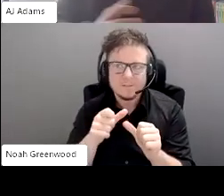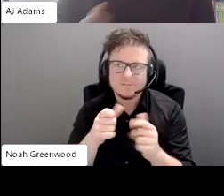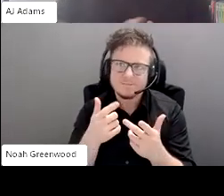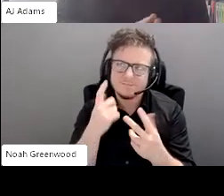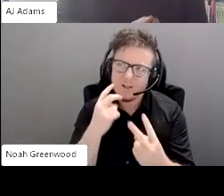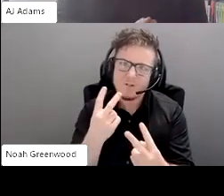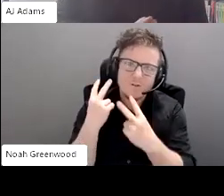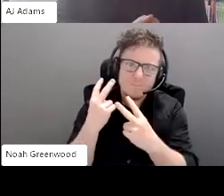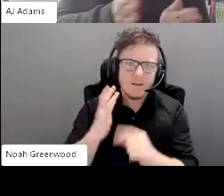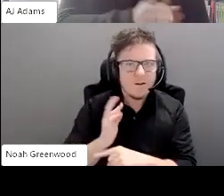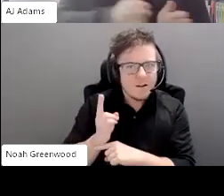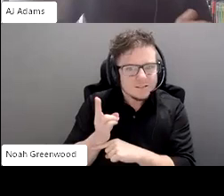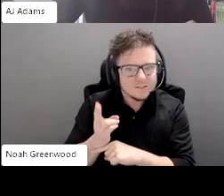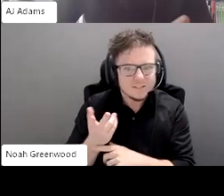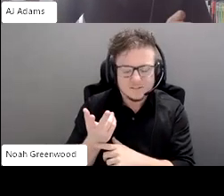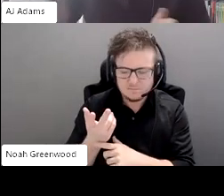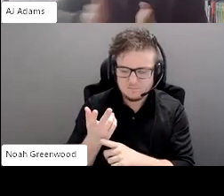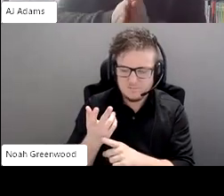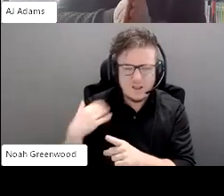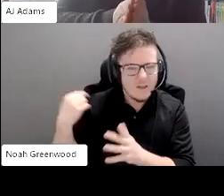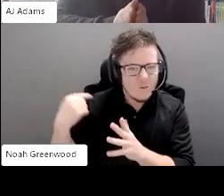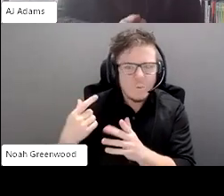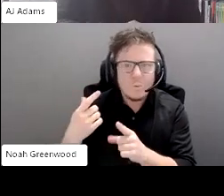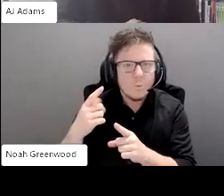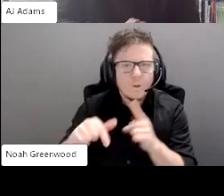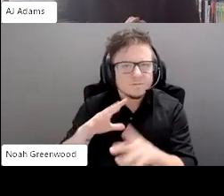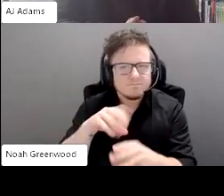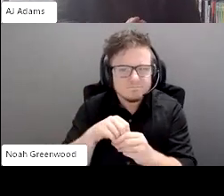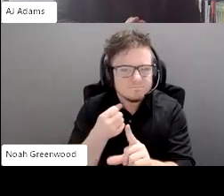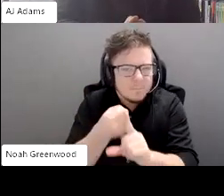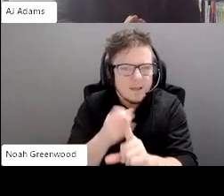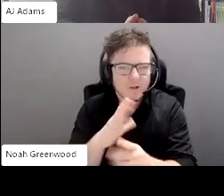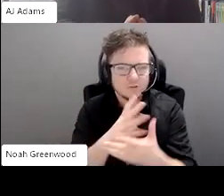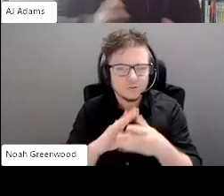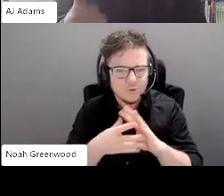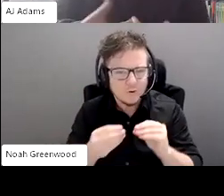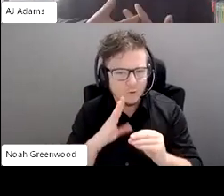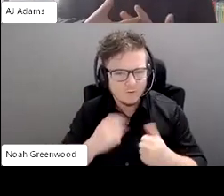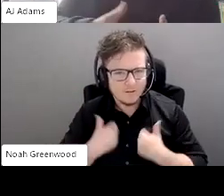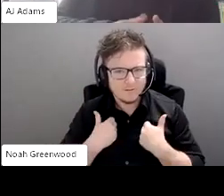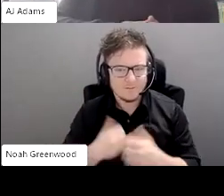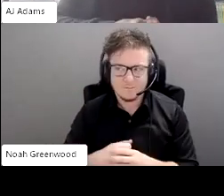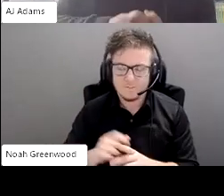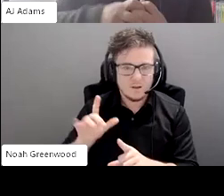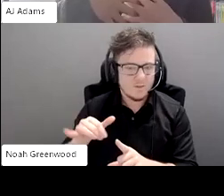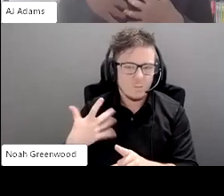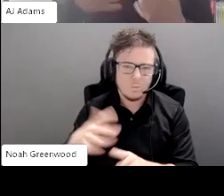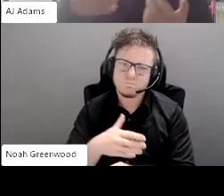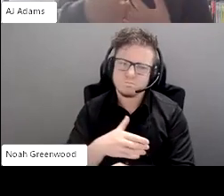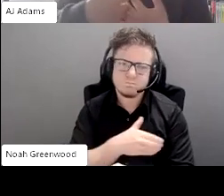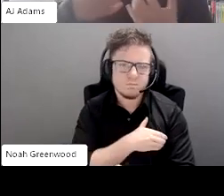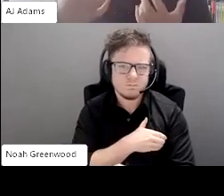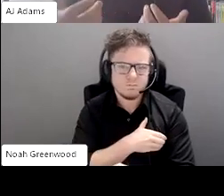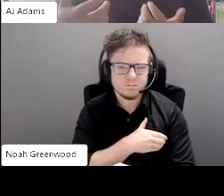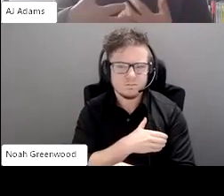our histories and what contributes to someone's story. And that was a very powerful story, and although